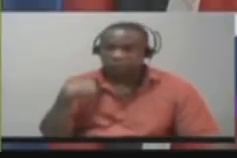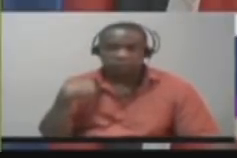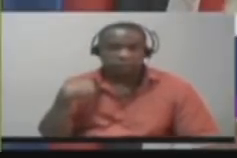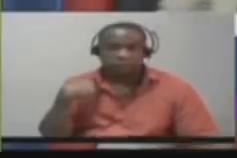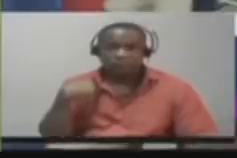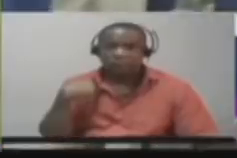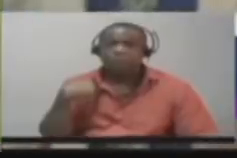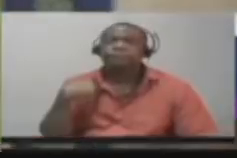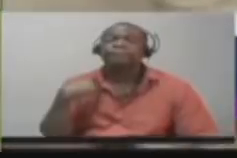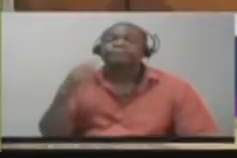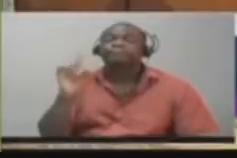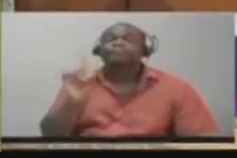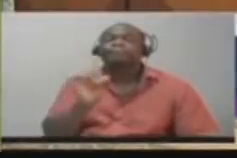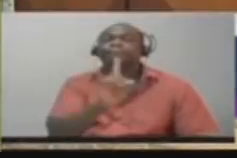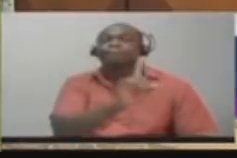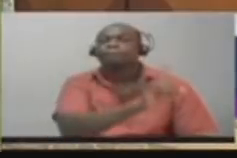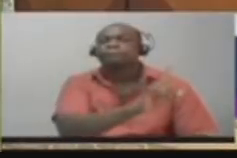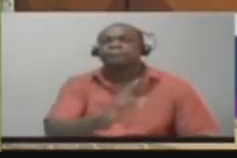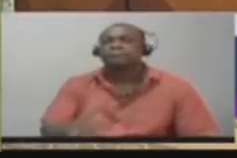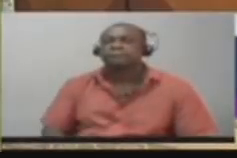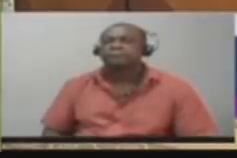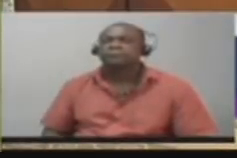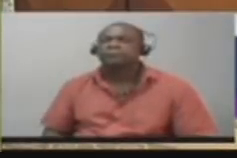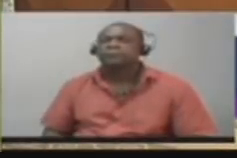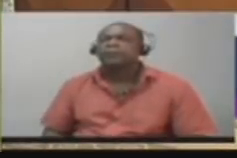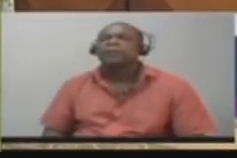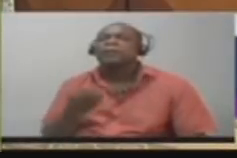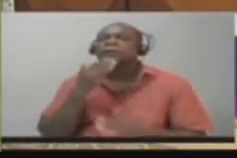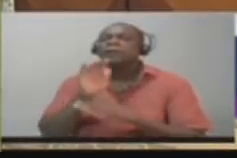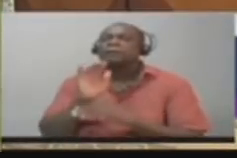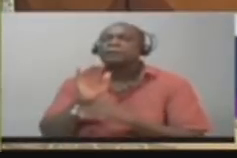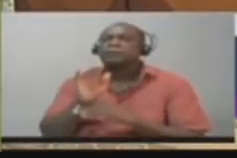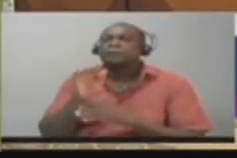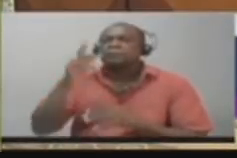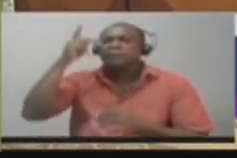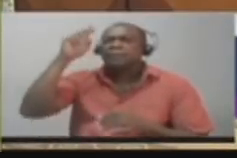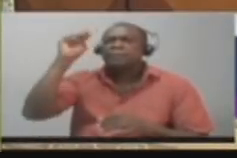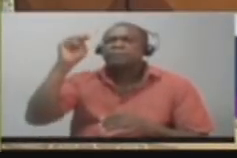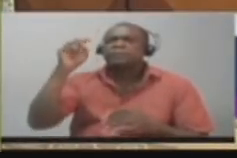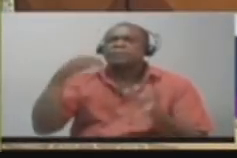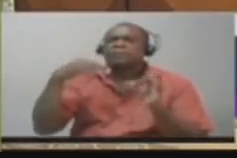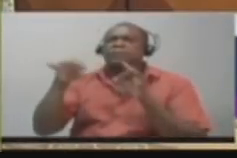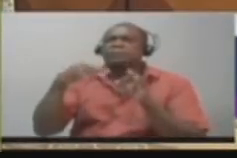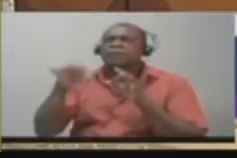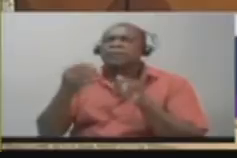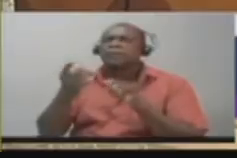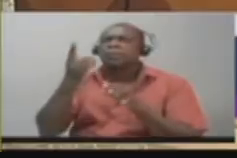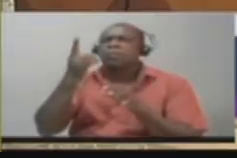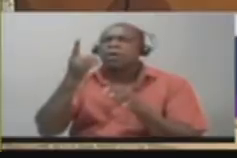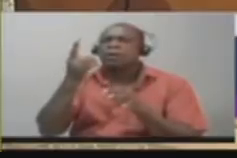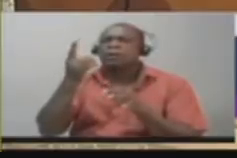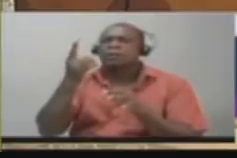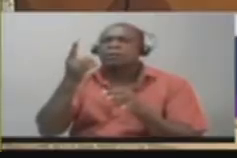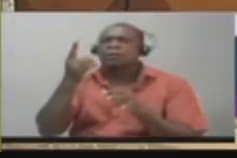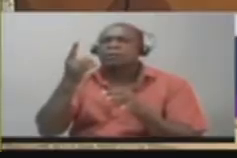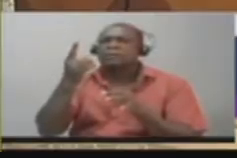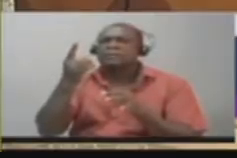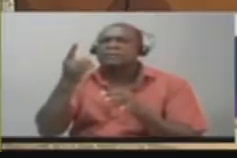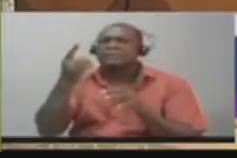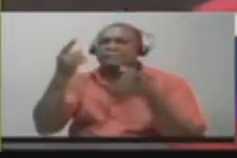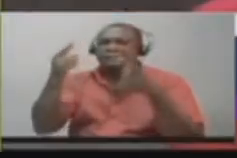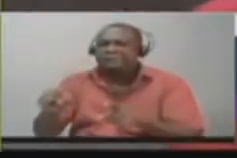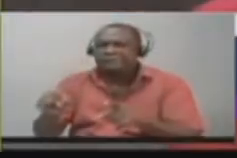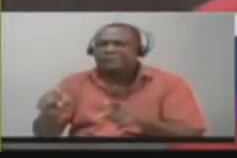Good afternoon, everyone. Kimberly D'Souza, TTT News. Prime Minister, you mentioned one incident that happened at the airport this morning. Do you